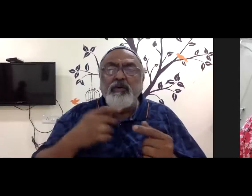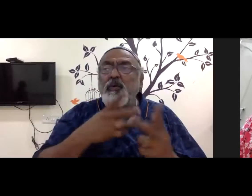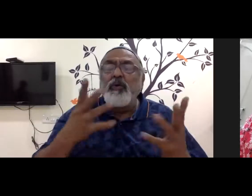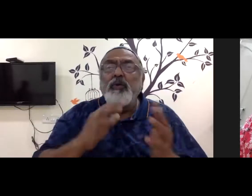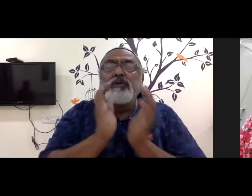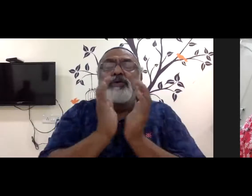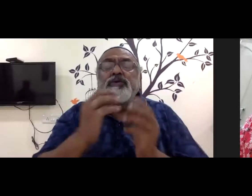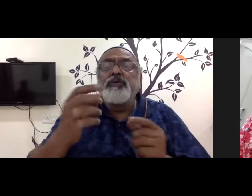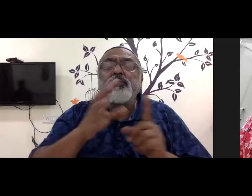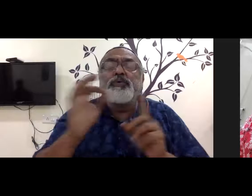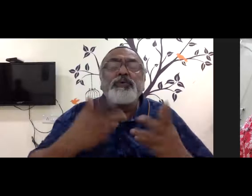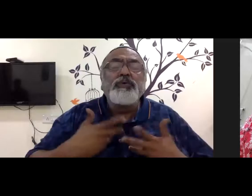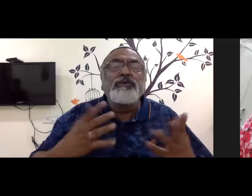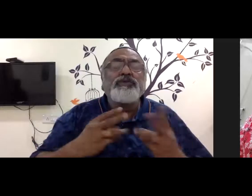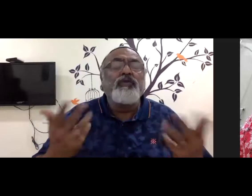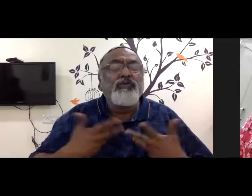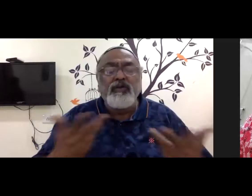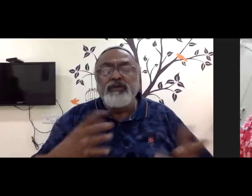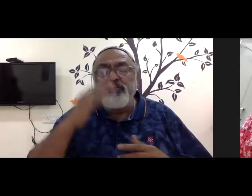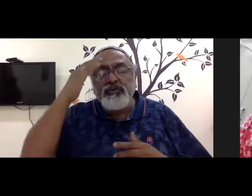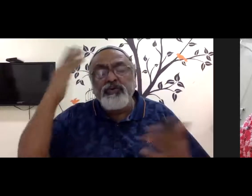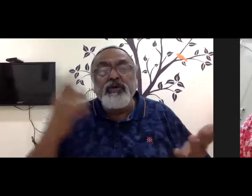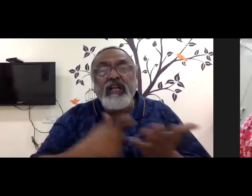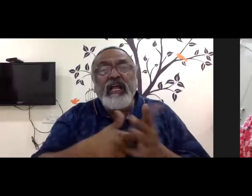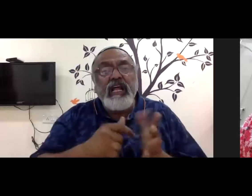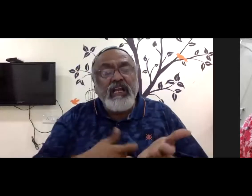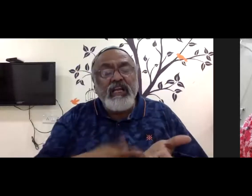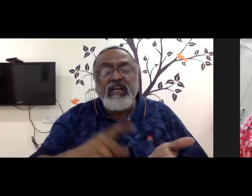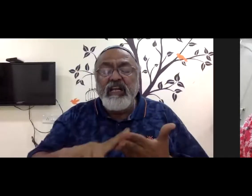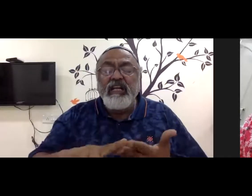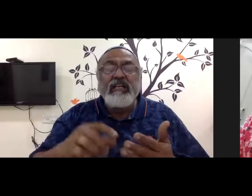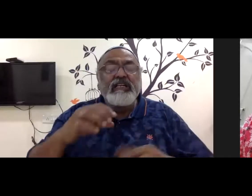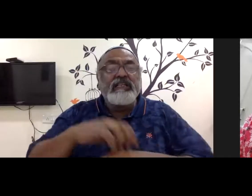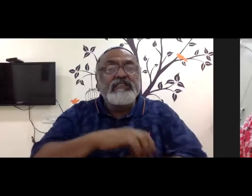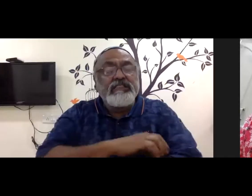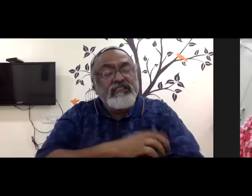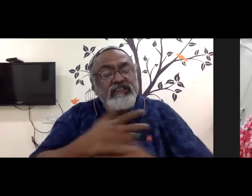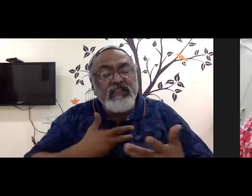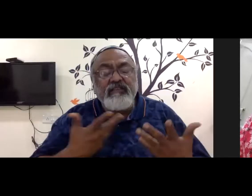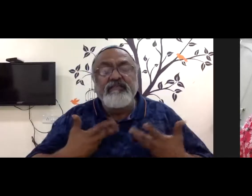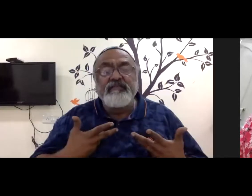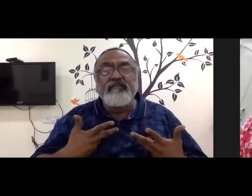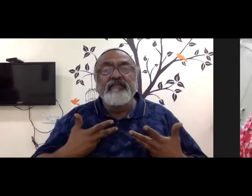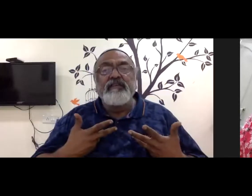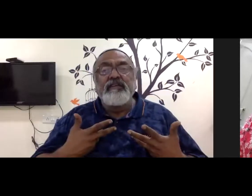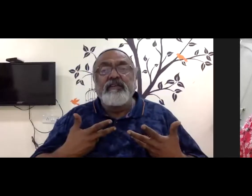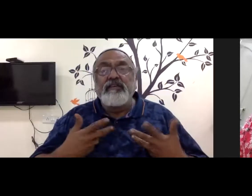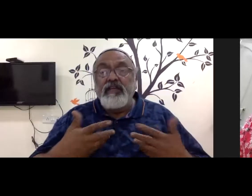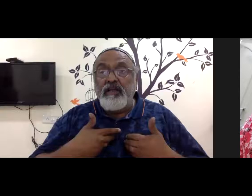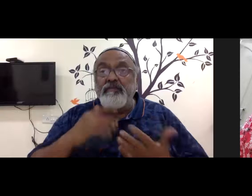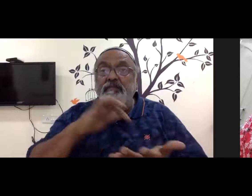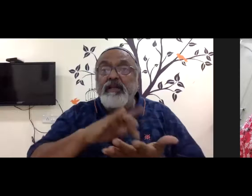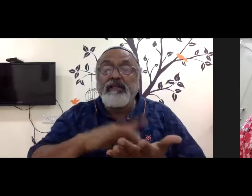insurance policy that we could use. So what you can do, where are you placed? I'm placed